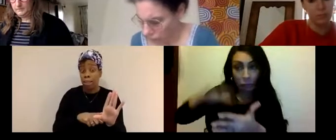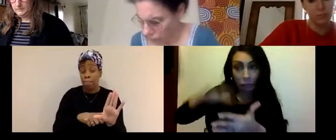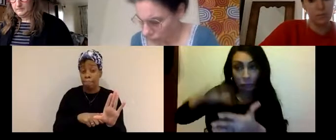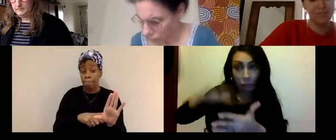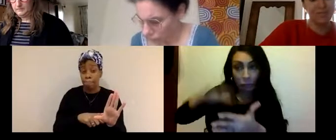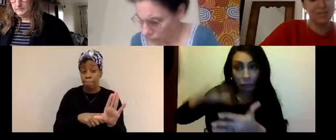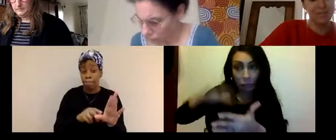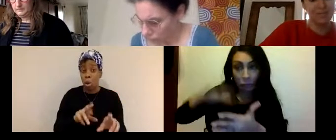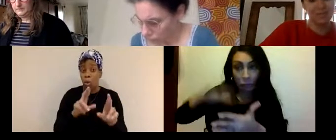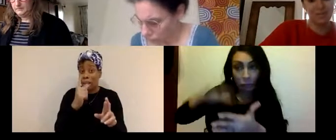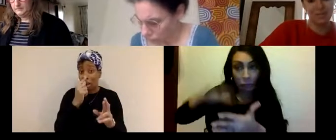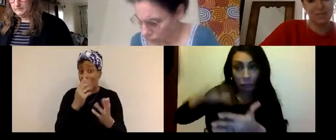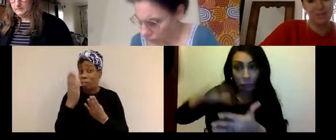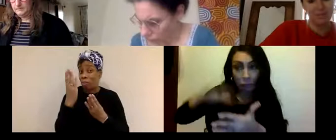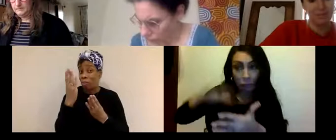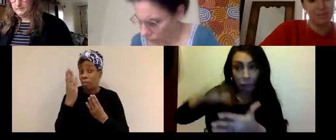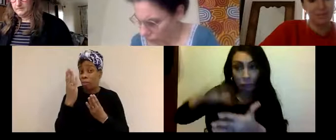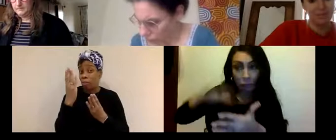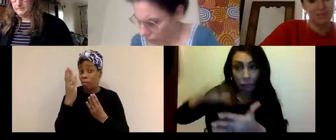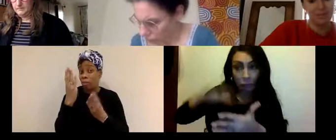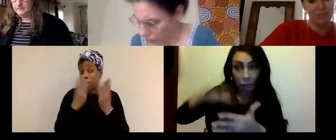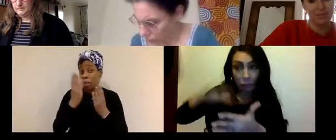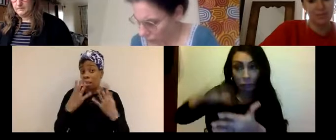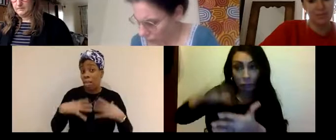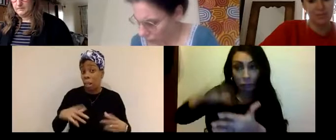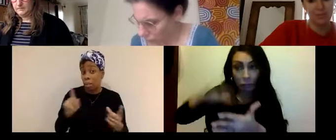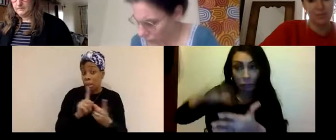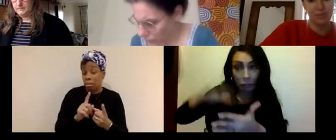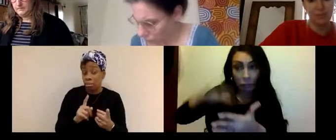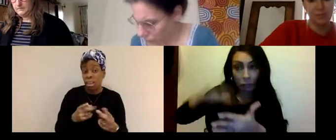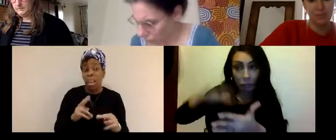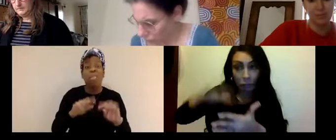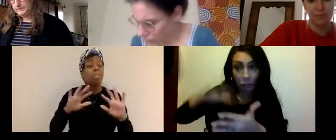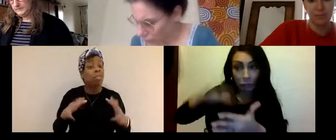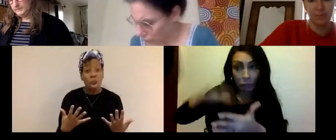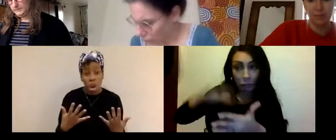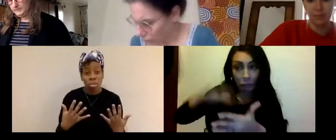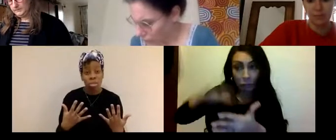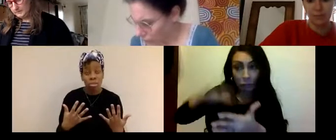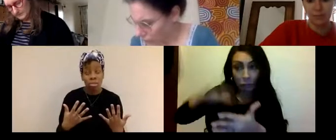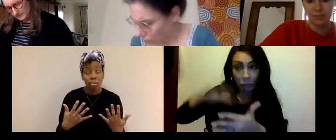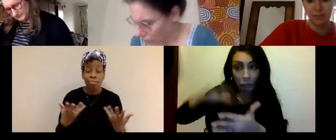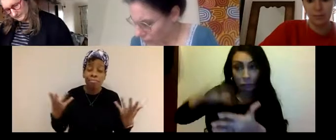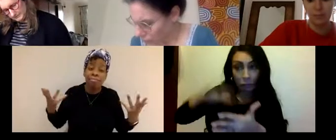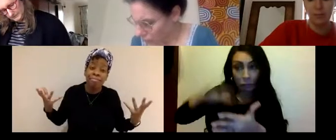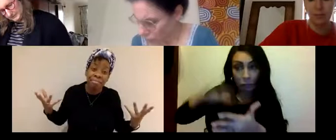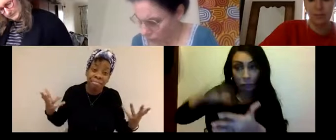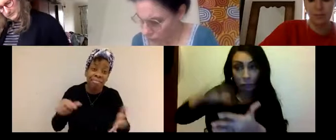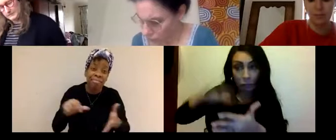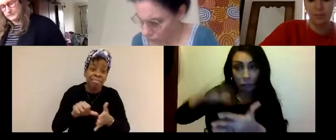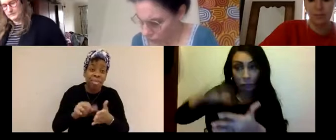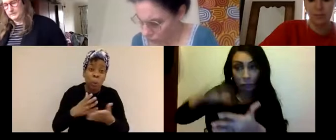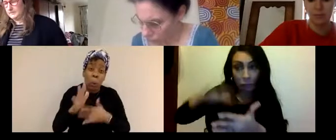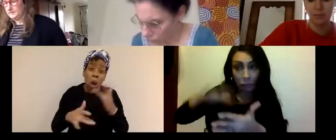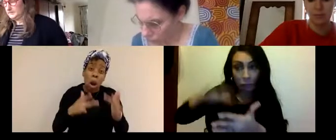face-to-face, ideally. And if not, would be a challenge really about how to curate an exhibition through an online course. So